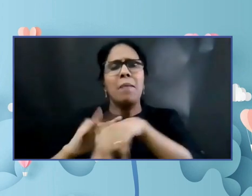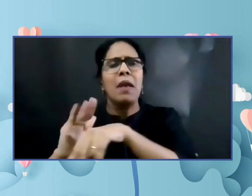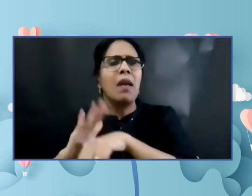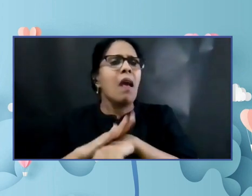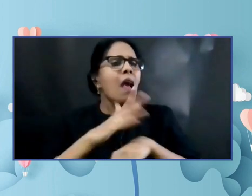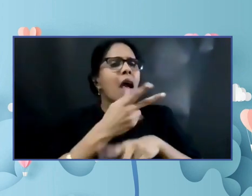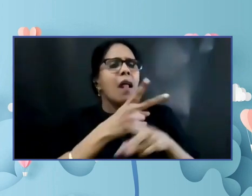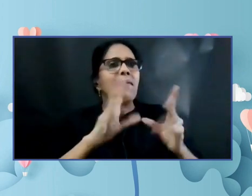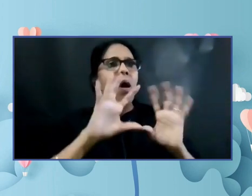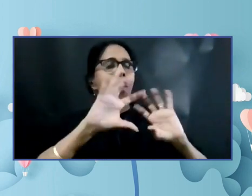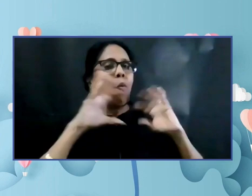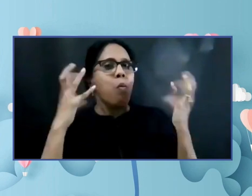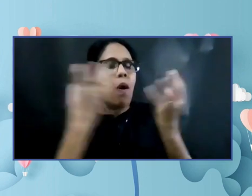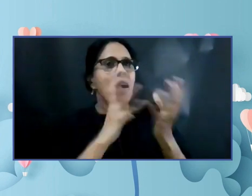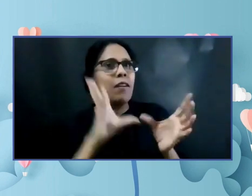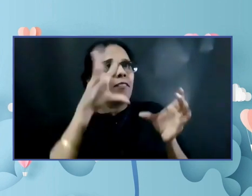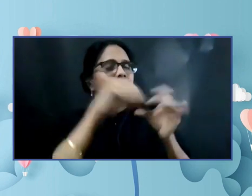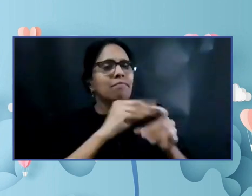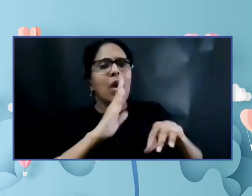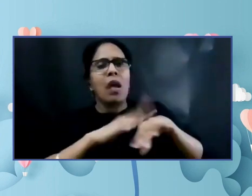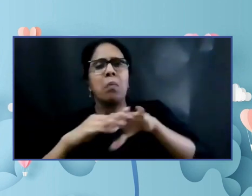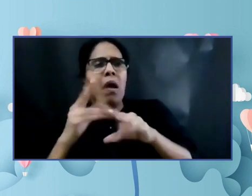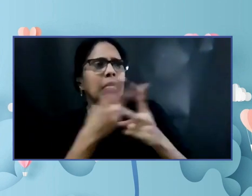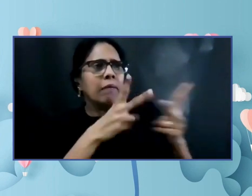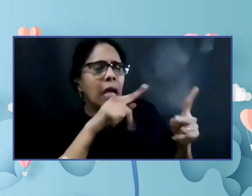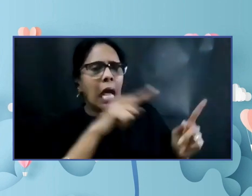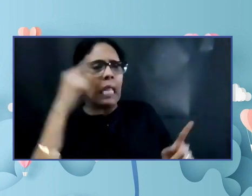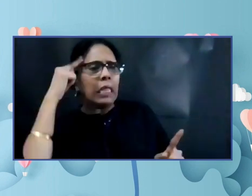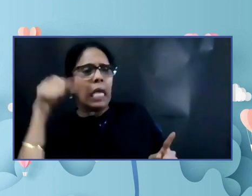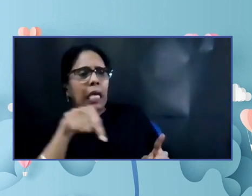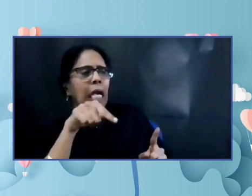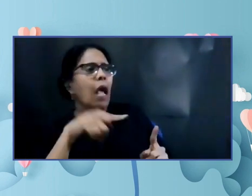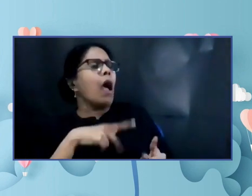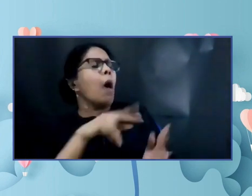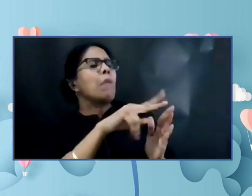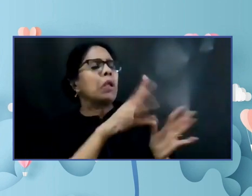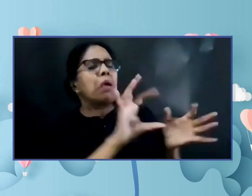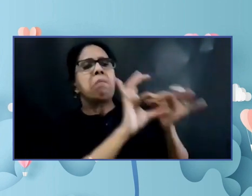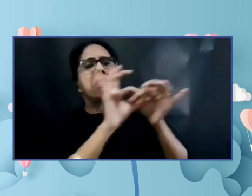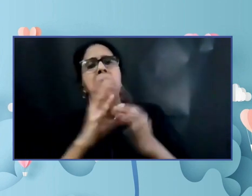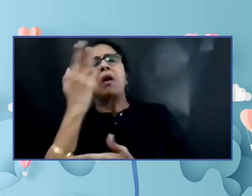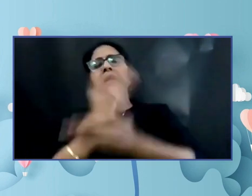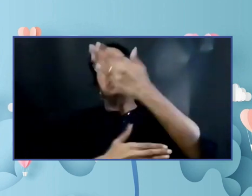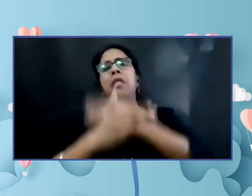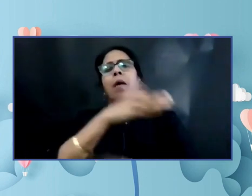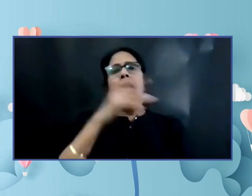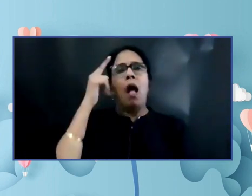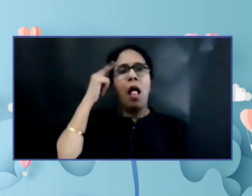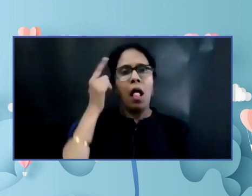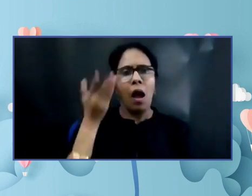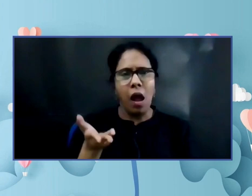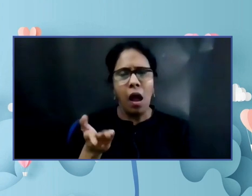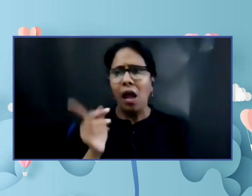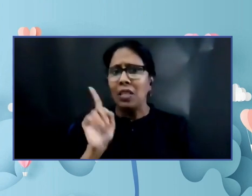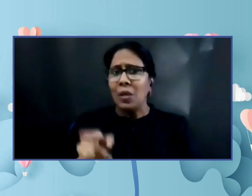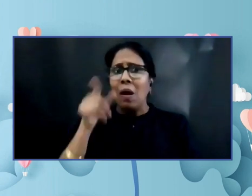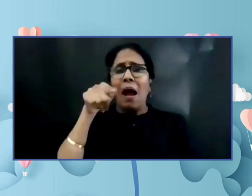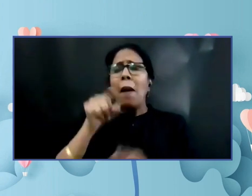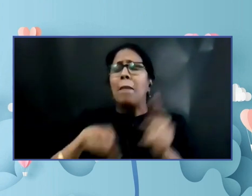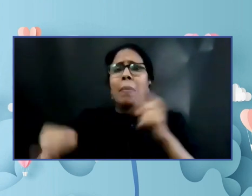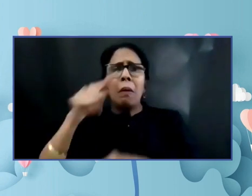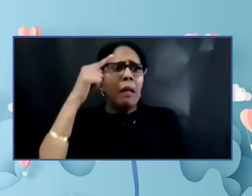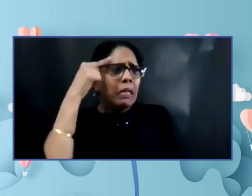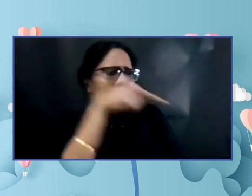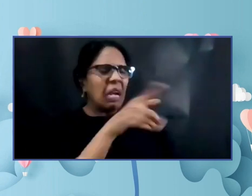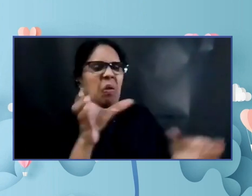then equates them to disabilities. And this leads people to believe that we must be fixed